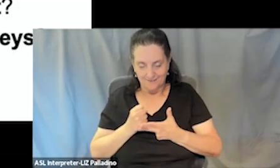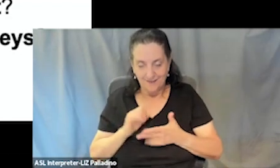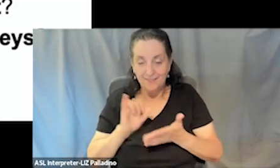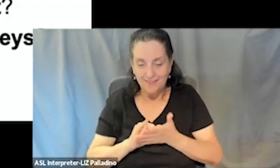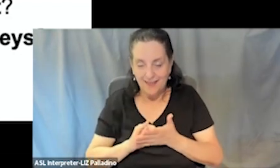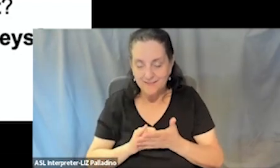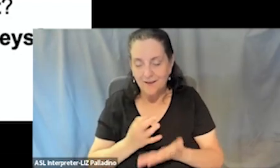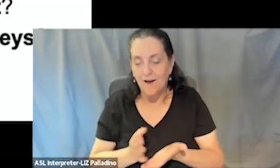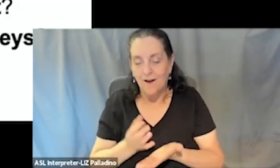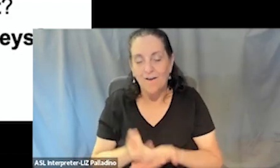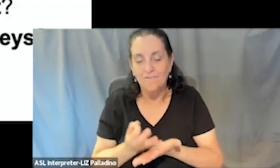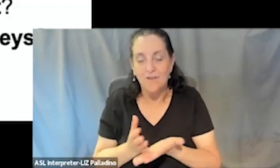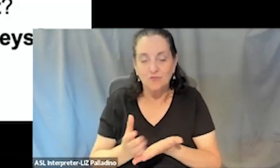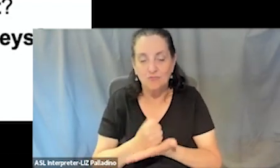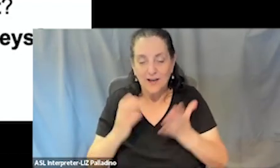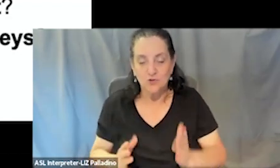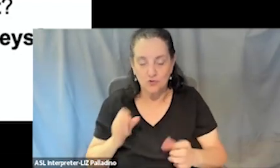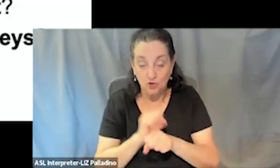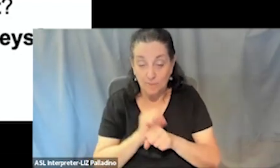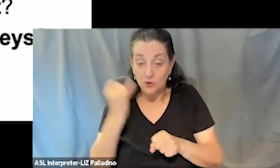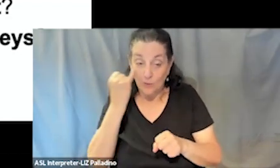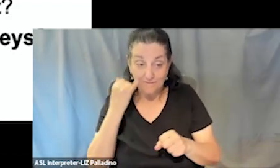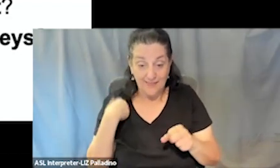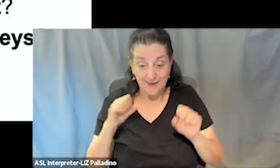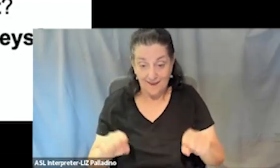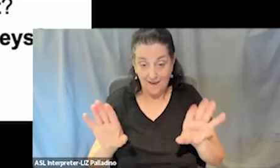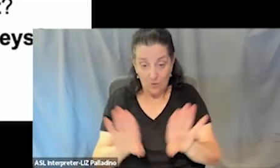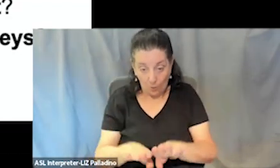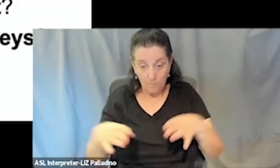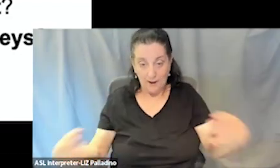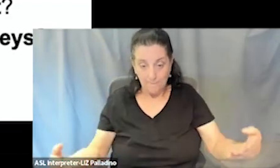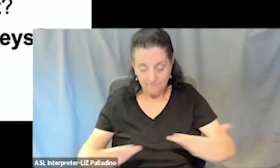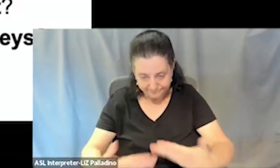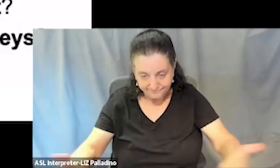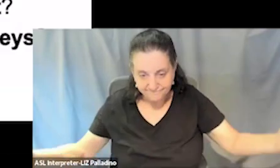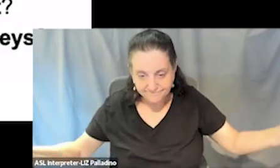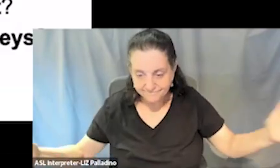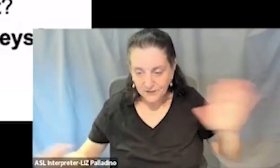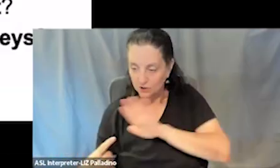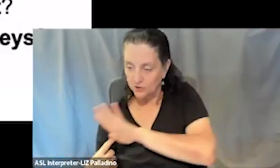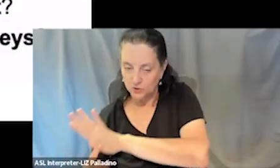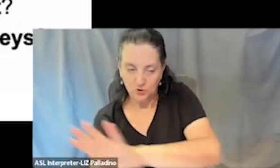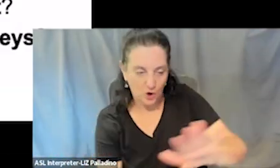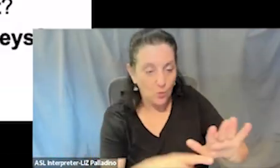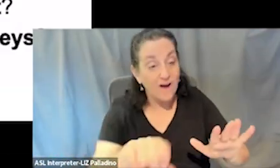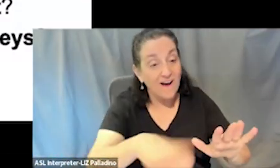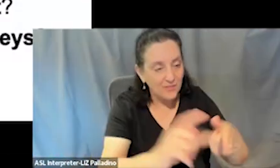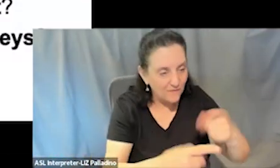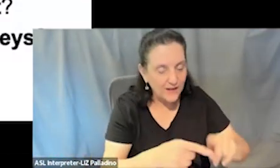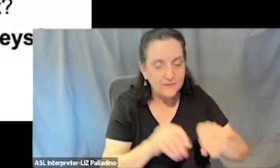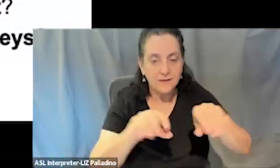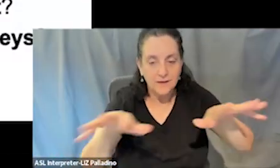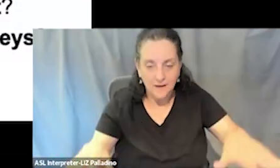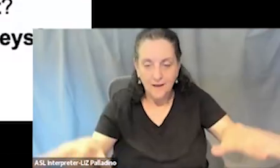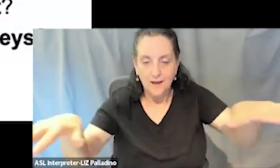if they are helping you solicit and open up their circles and exposing their friends and contacts to the